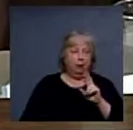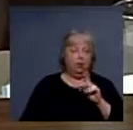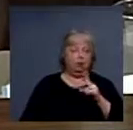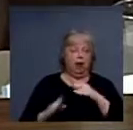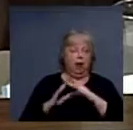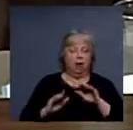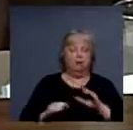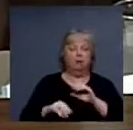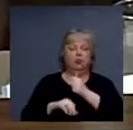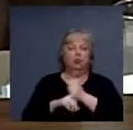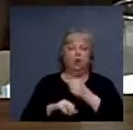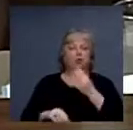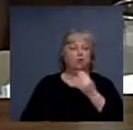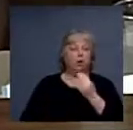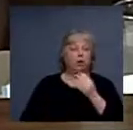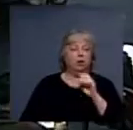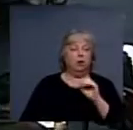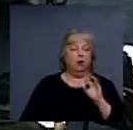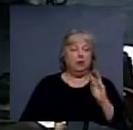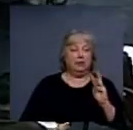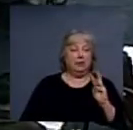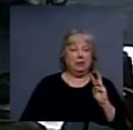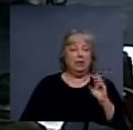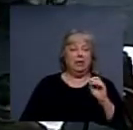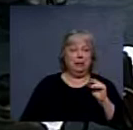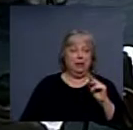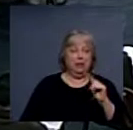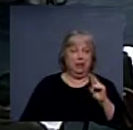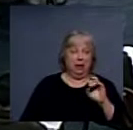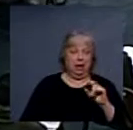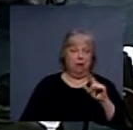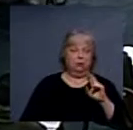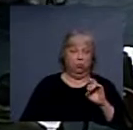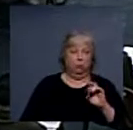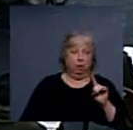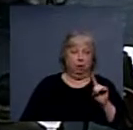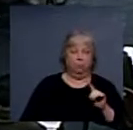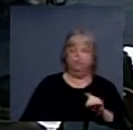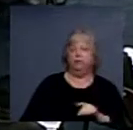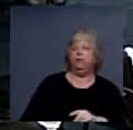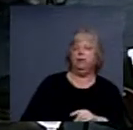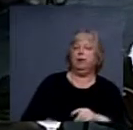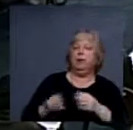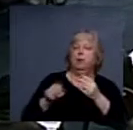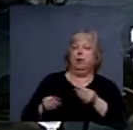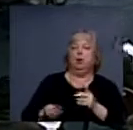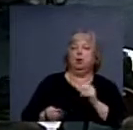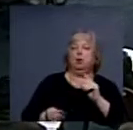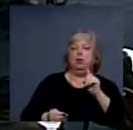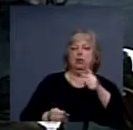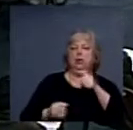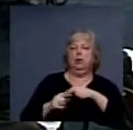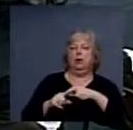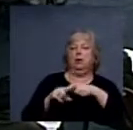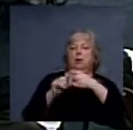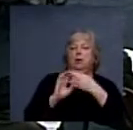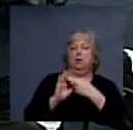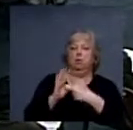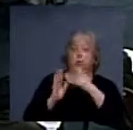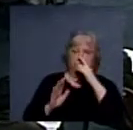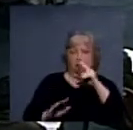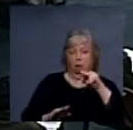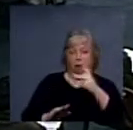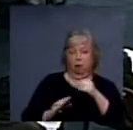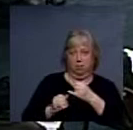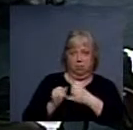located at 1406 Cantrell Road. Second reading. Move to suspend the rules and place on third and final reading. Second? There's a motion and a second to suspend the rules and place